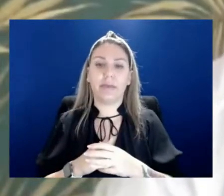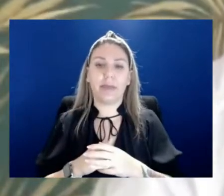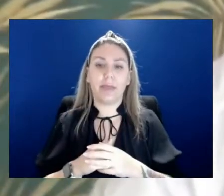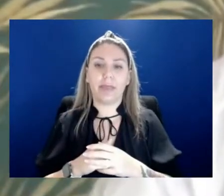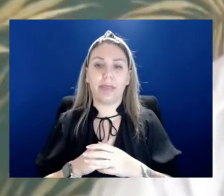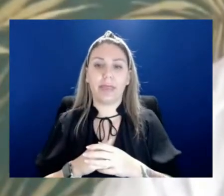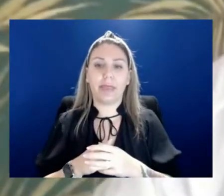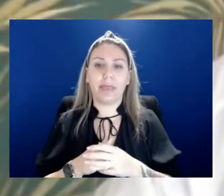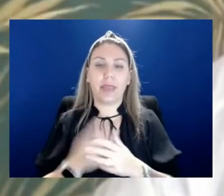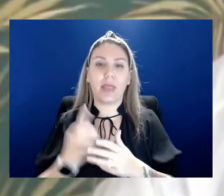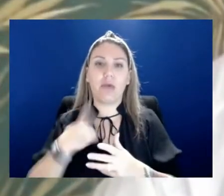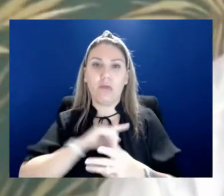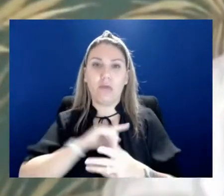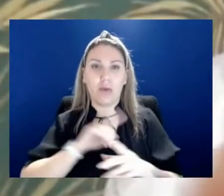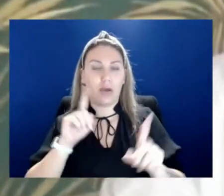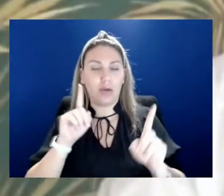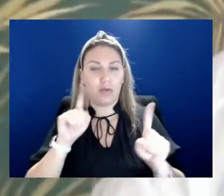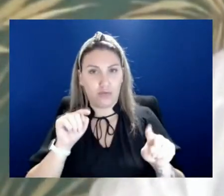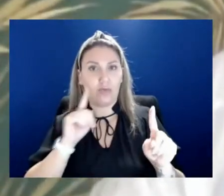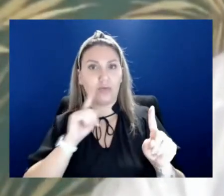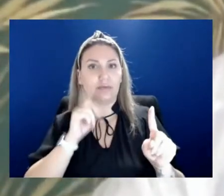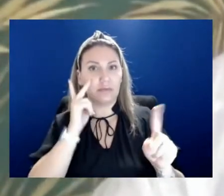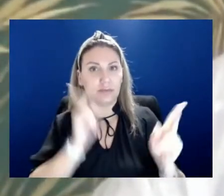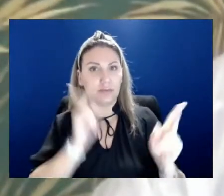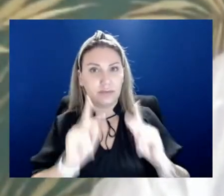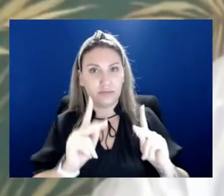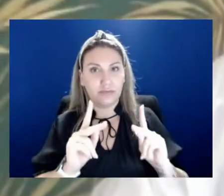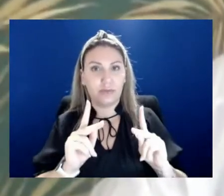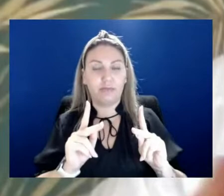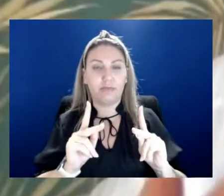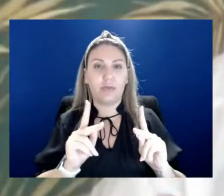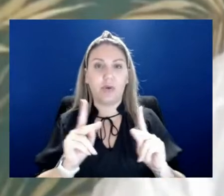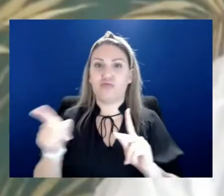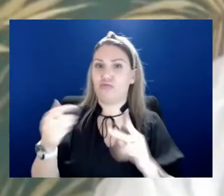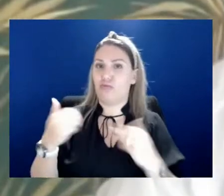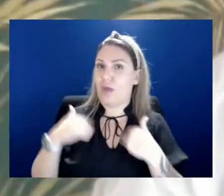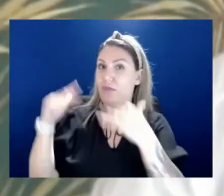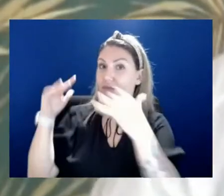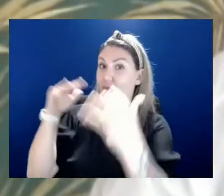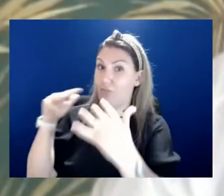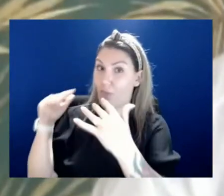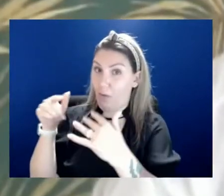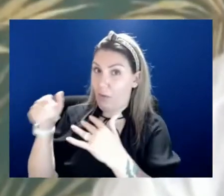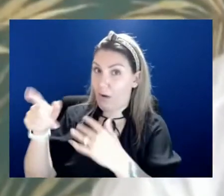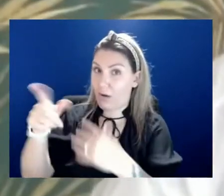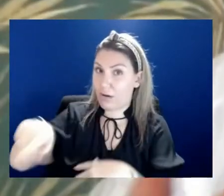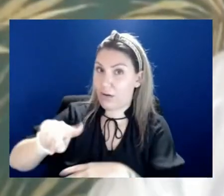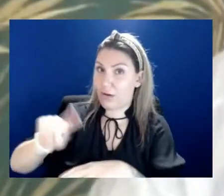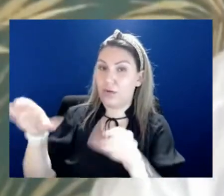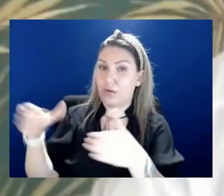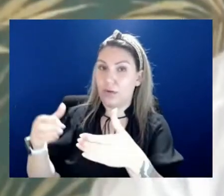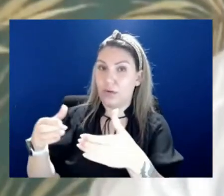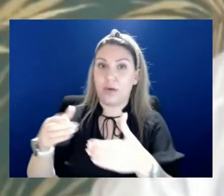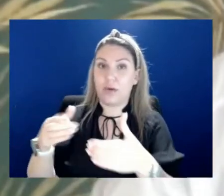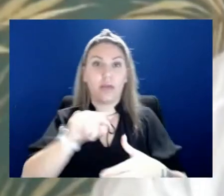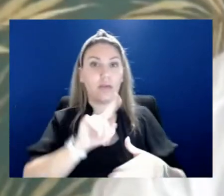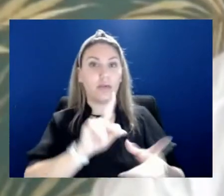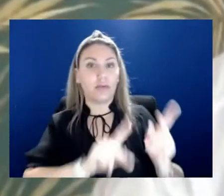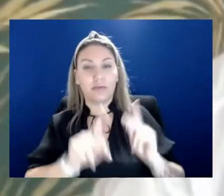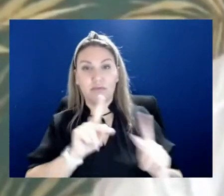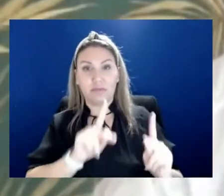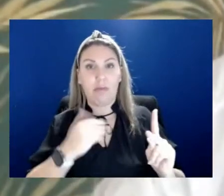people from place where we got the war. And for these people, we provide